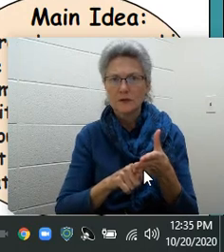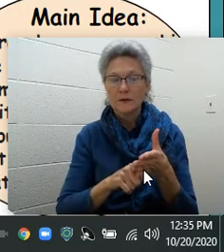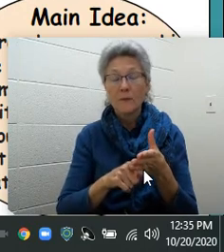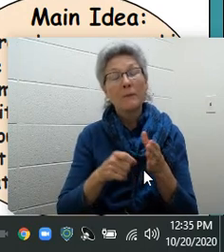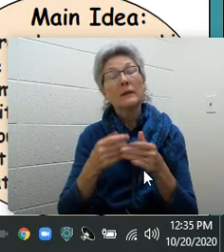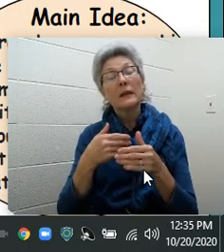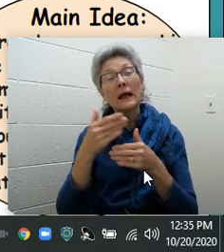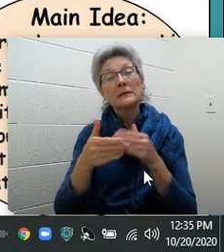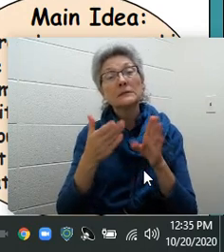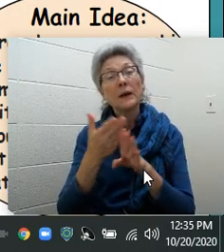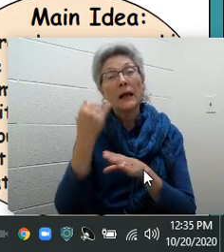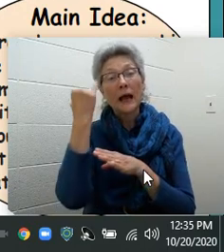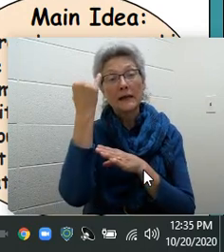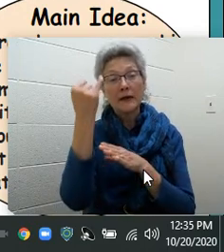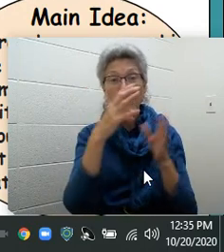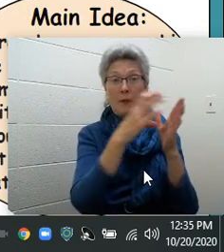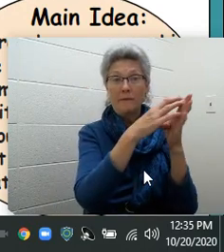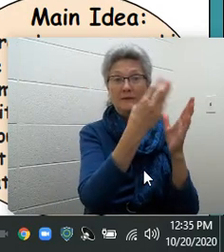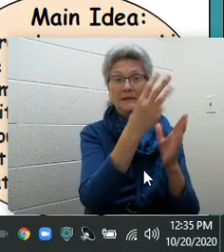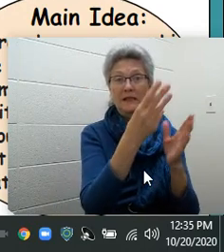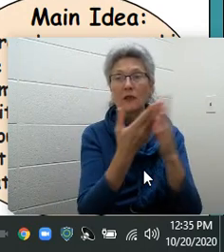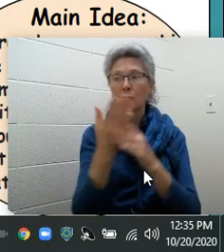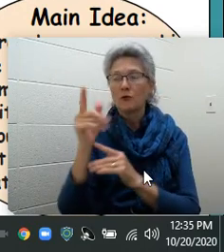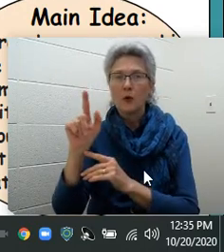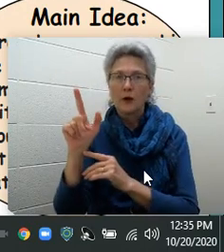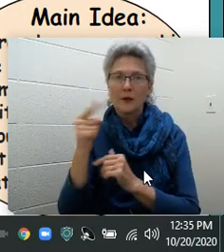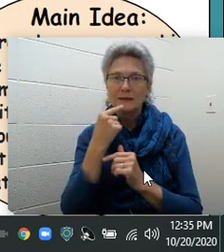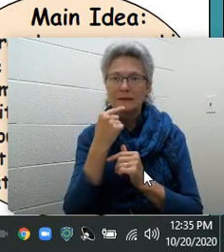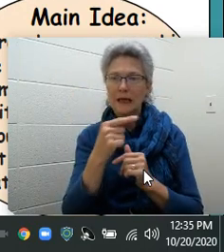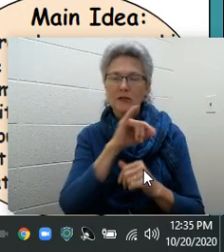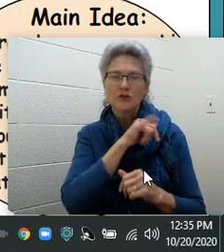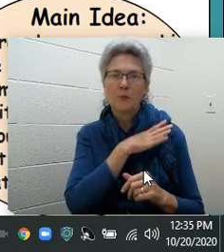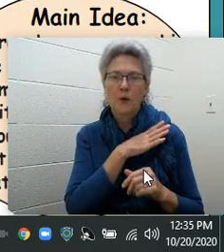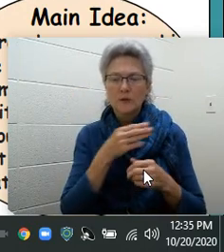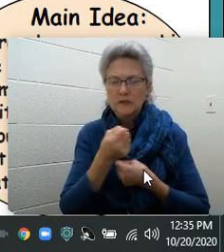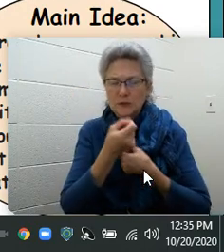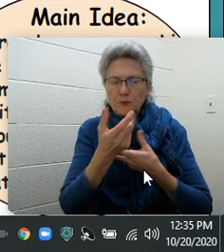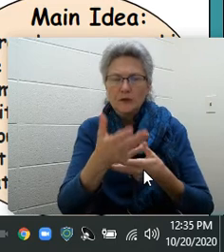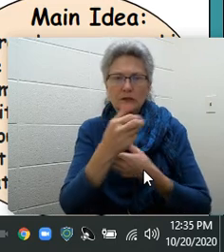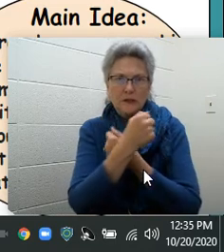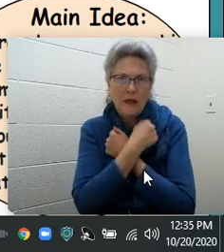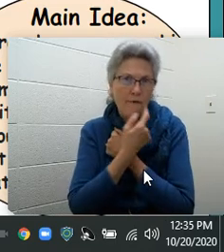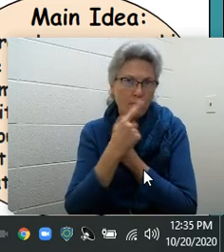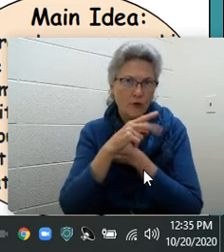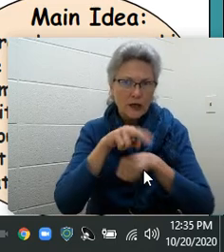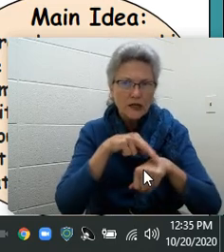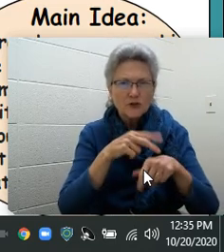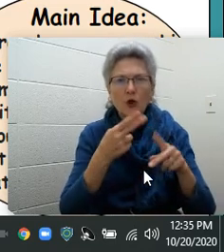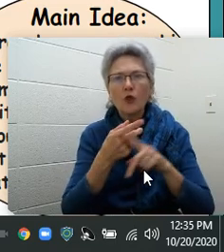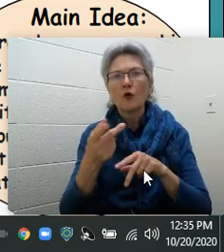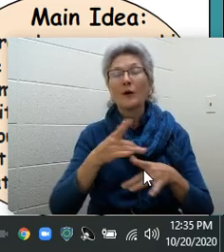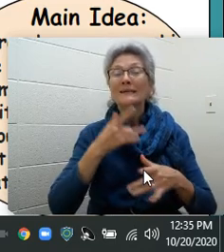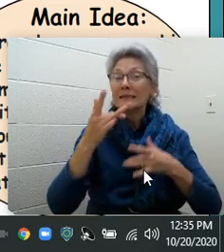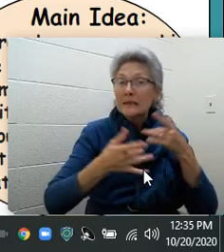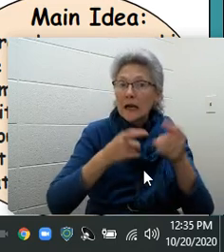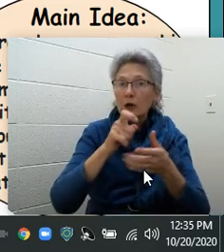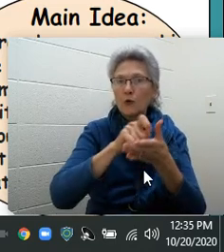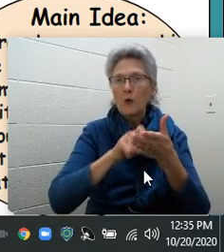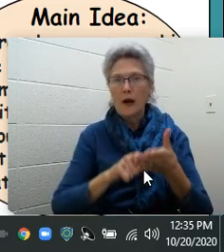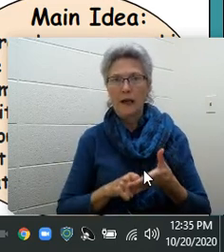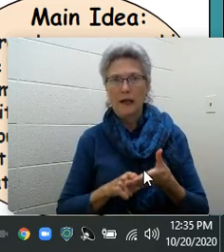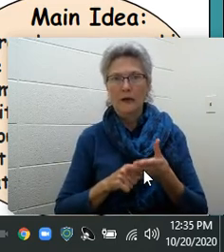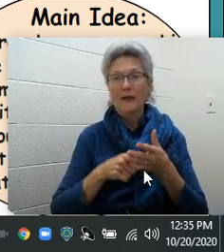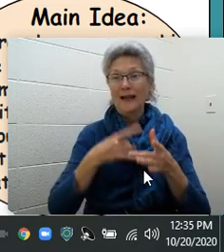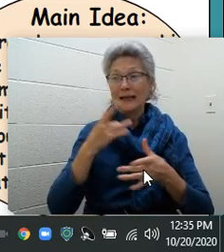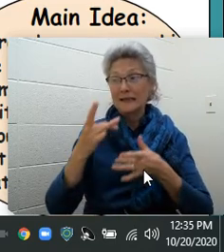for paragraph 16 through 21 say, Burroughs expresses his love for nature through dramatic writing that excites the reader